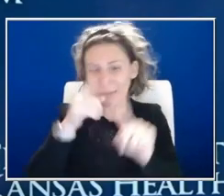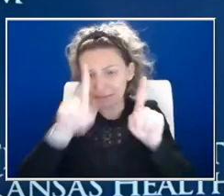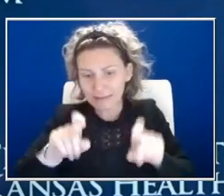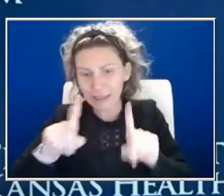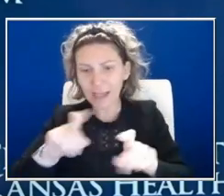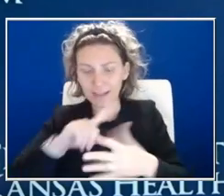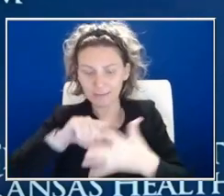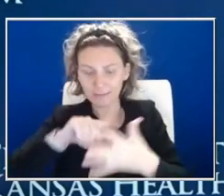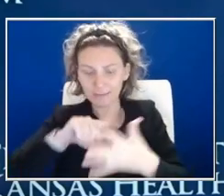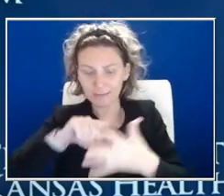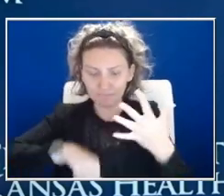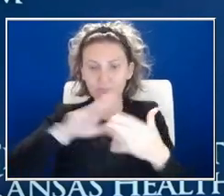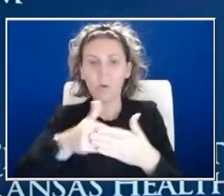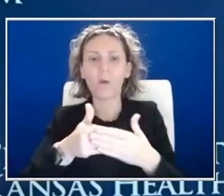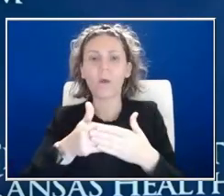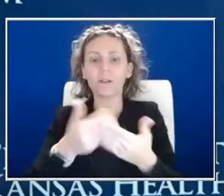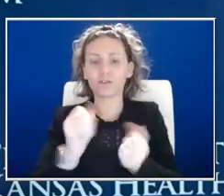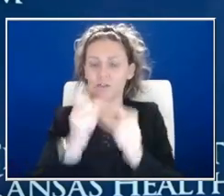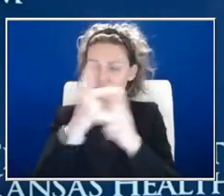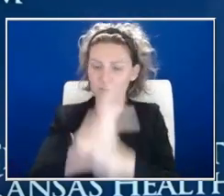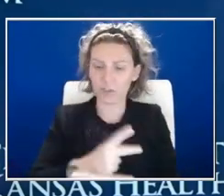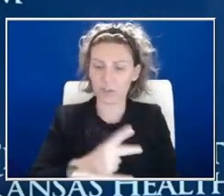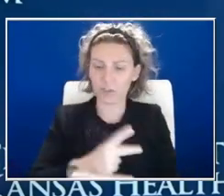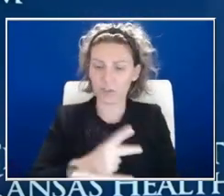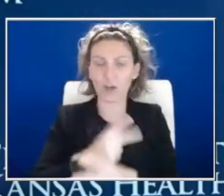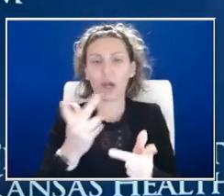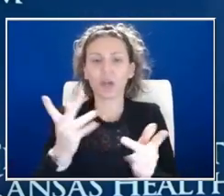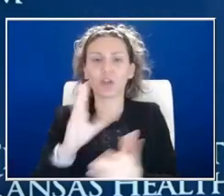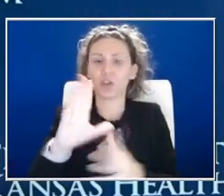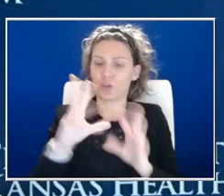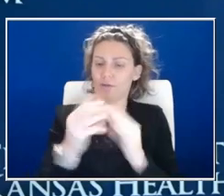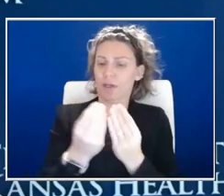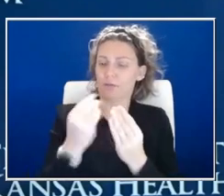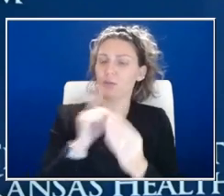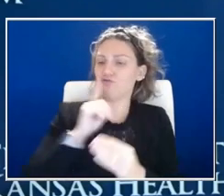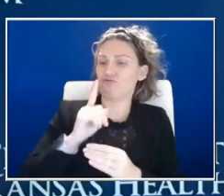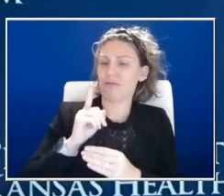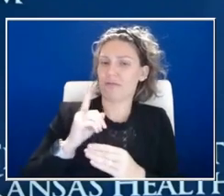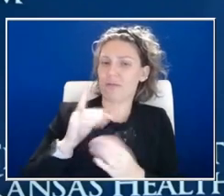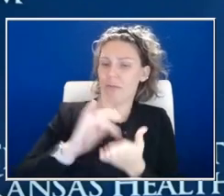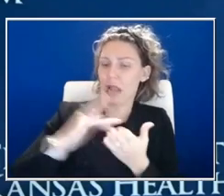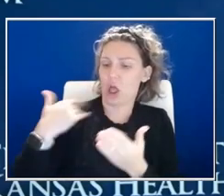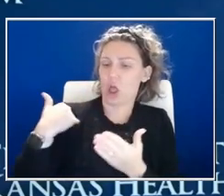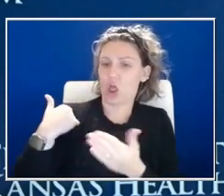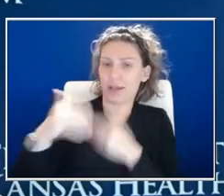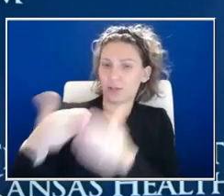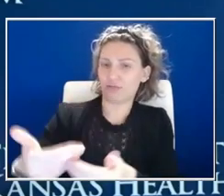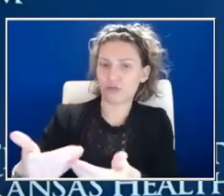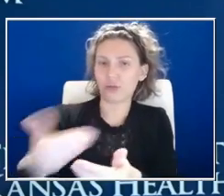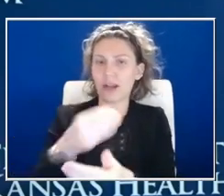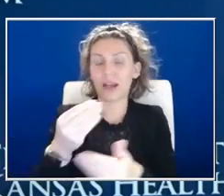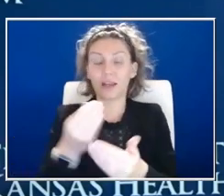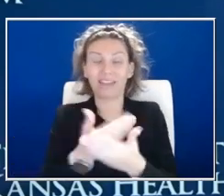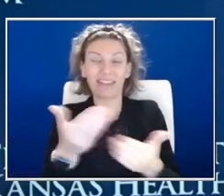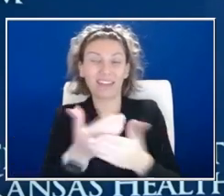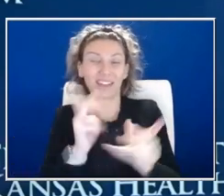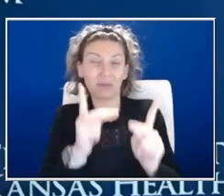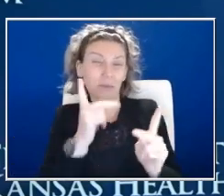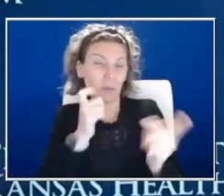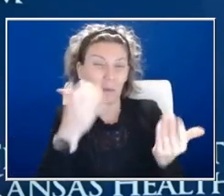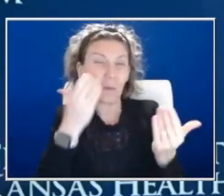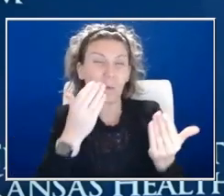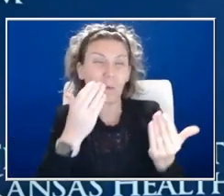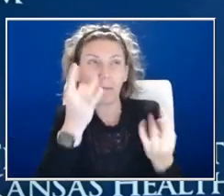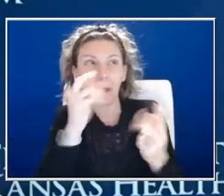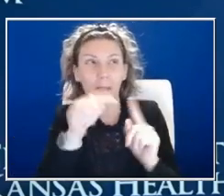find out, you know, what your family's real history is. And one of the things that people maybe don't think about is in colon cancer